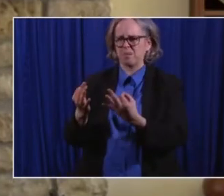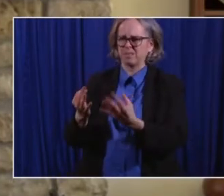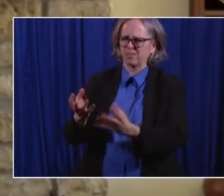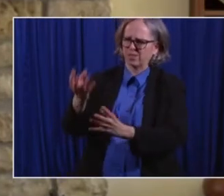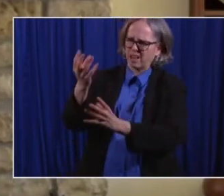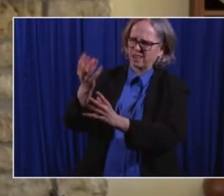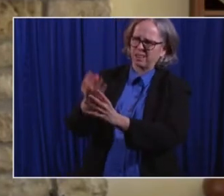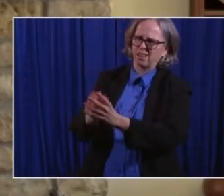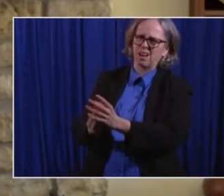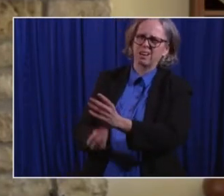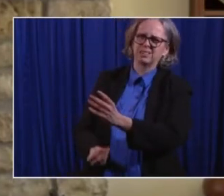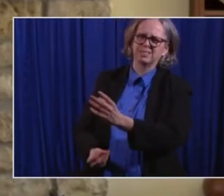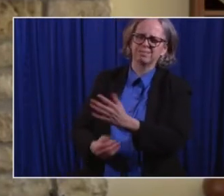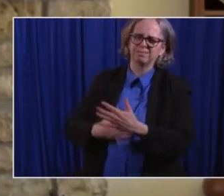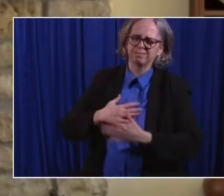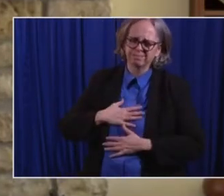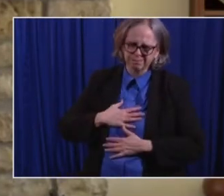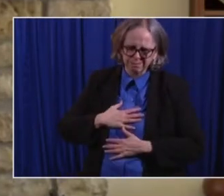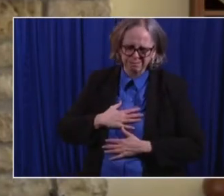as well.